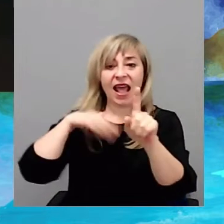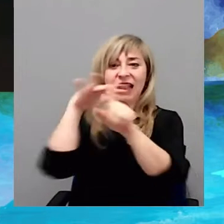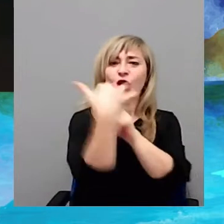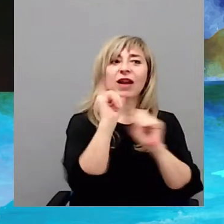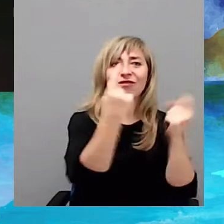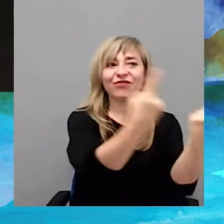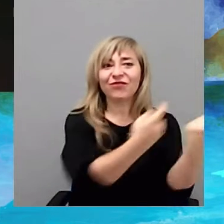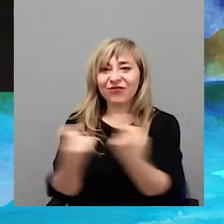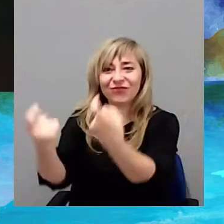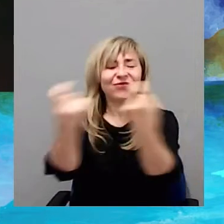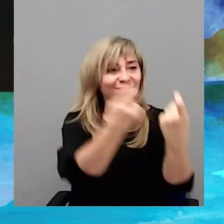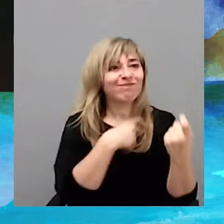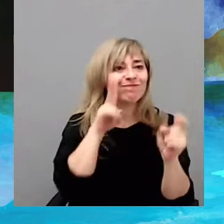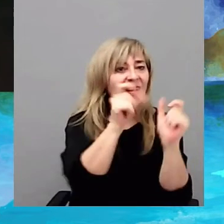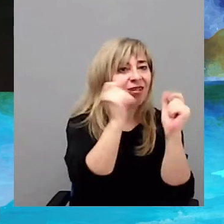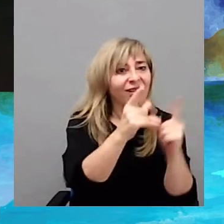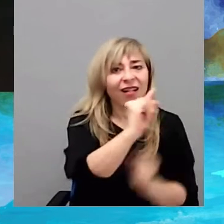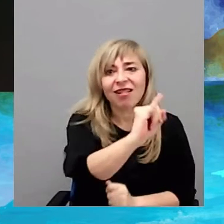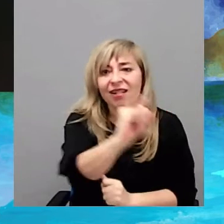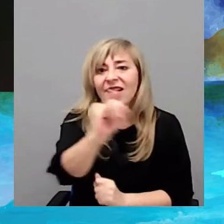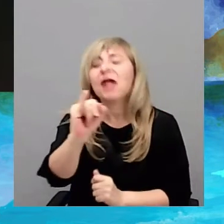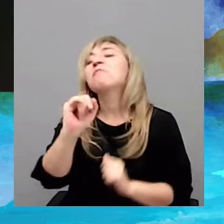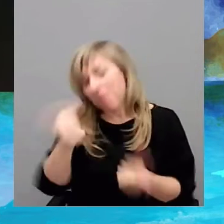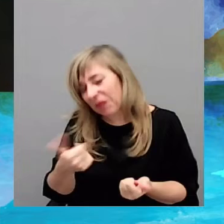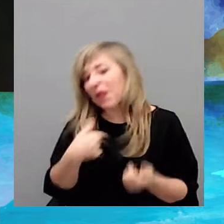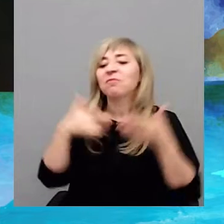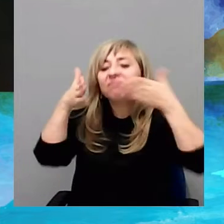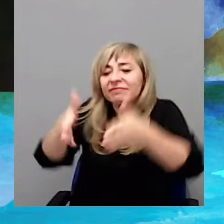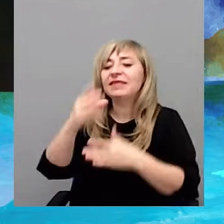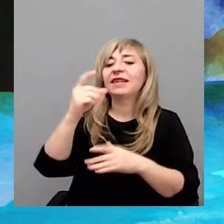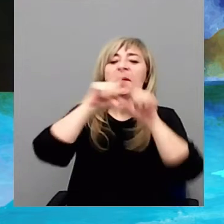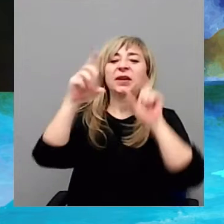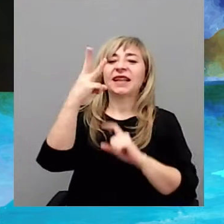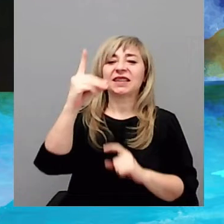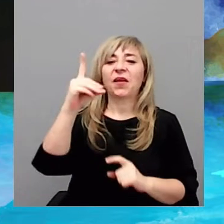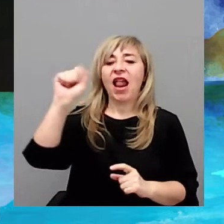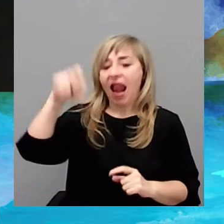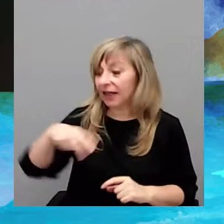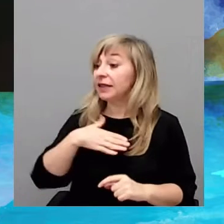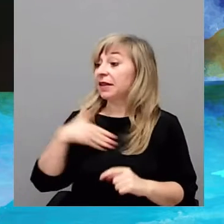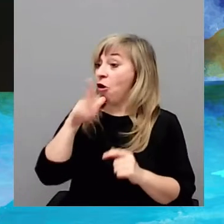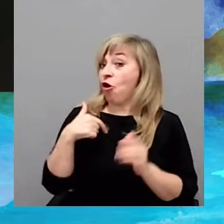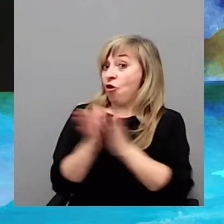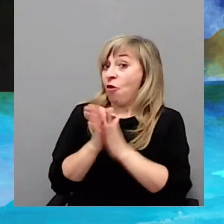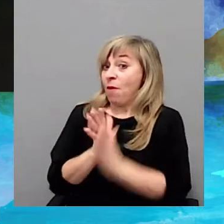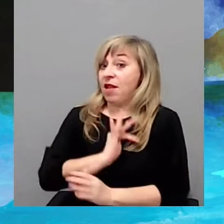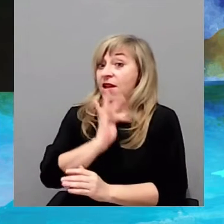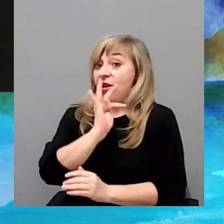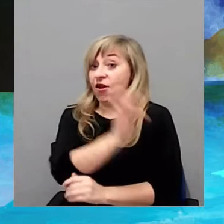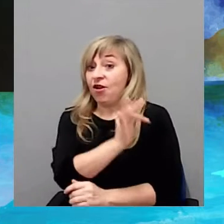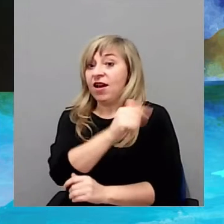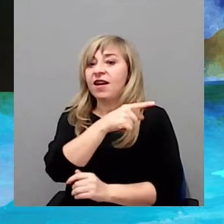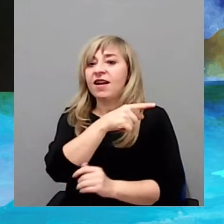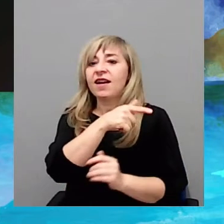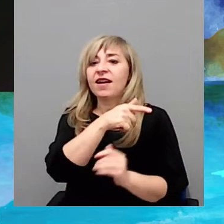this type. So we can talk a little bit about how we work. Yeah,